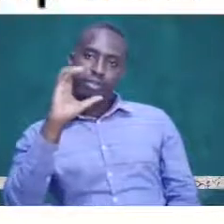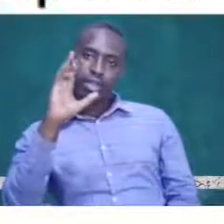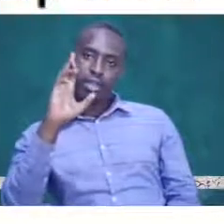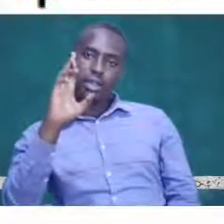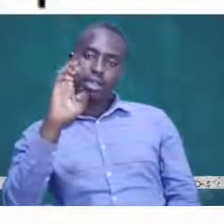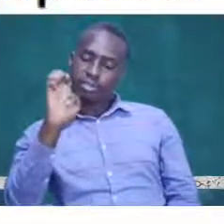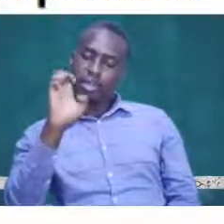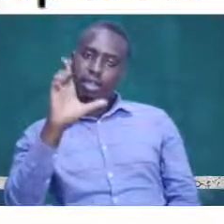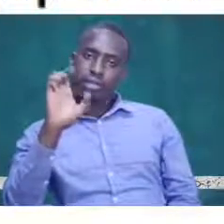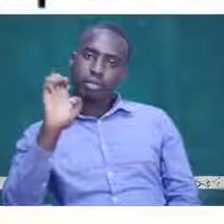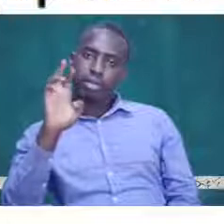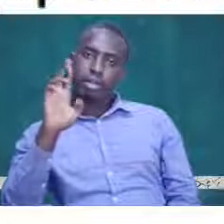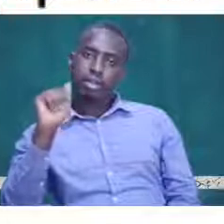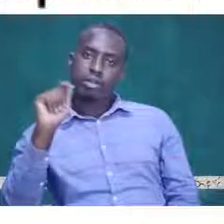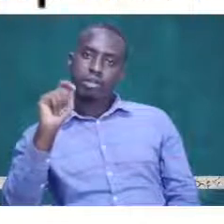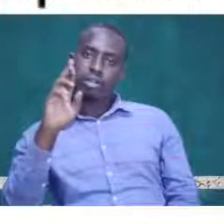accelerator,